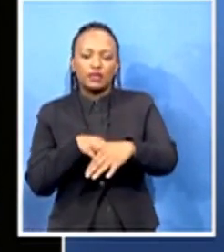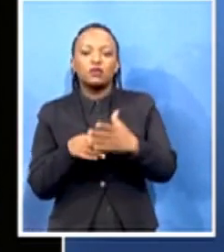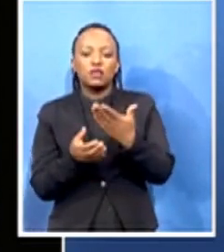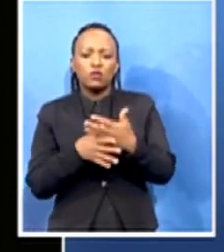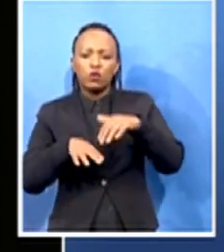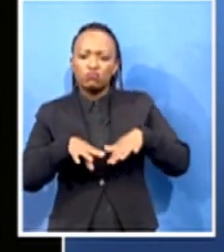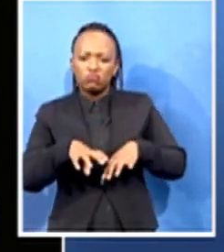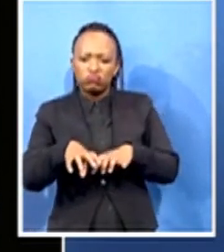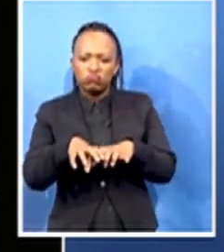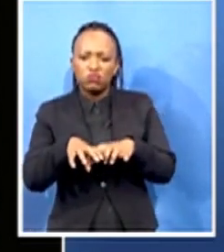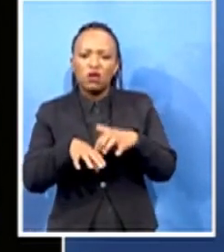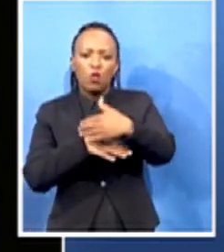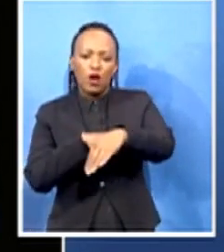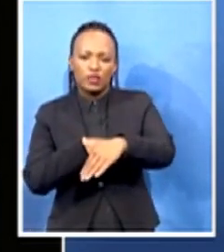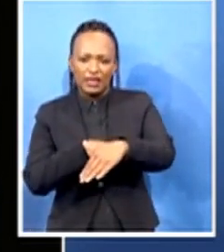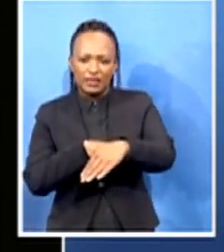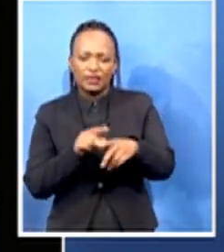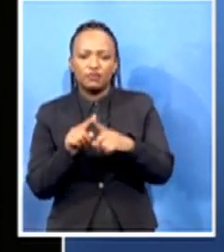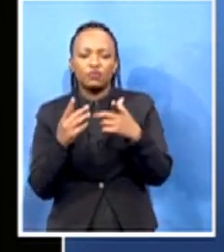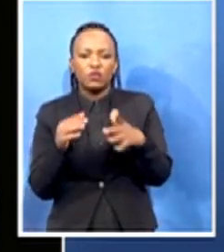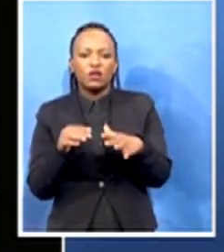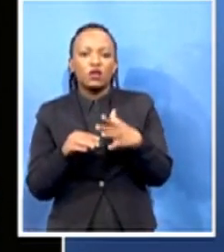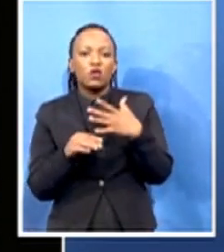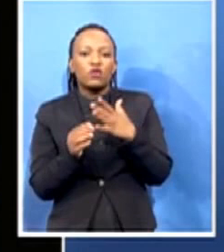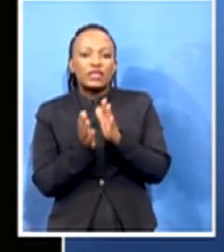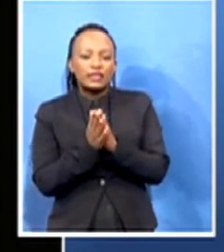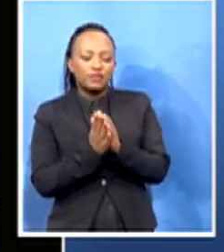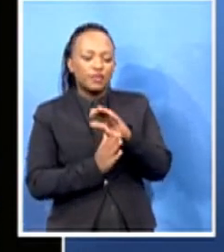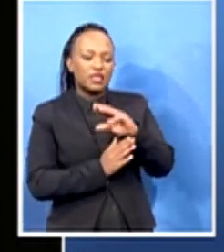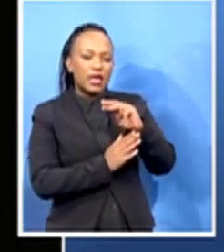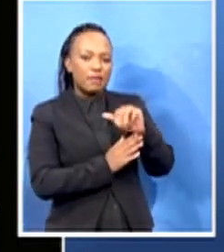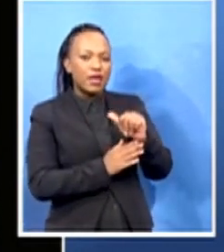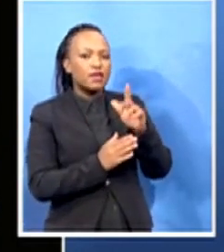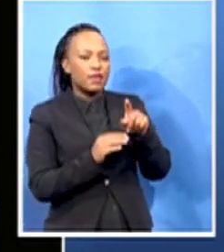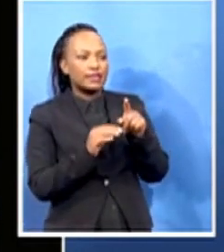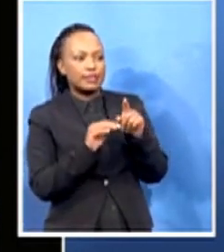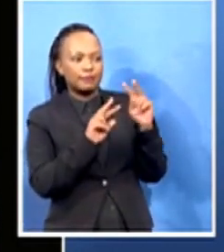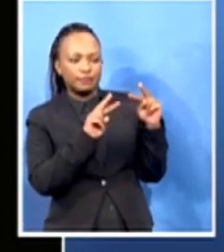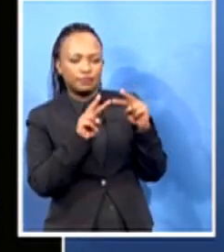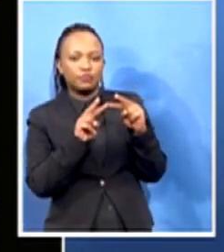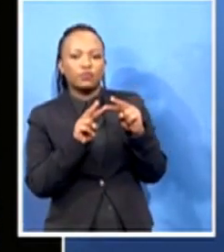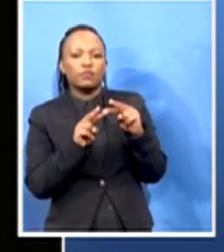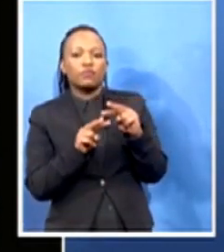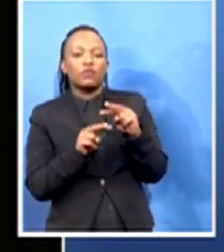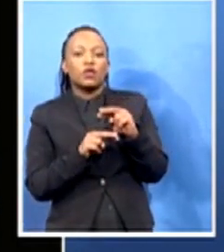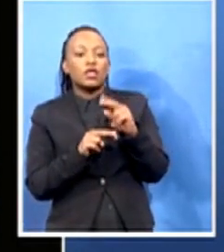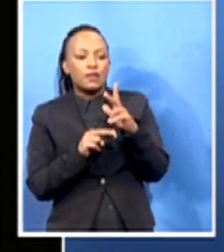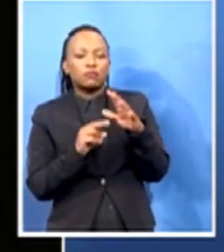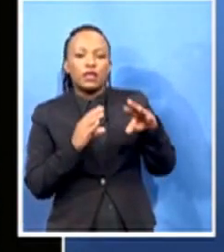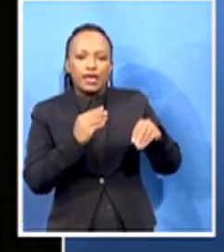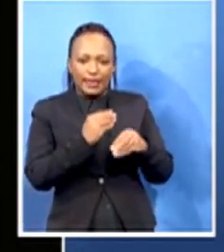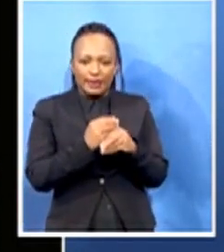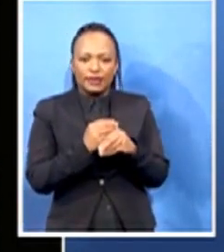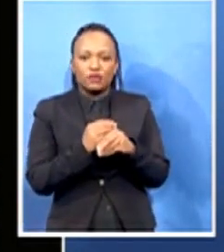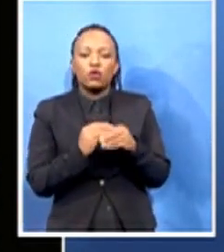a variation from the CCMA that they must vary 50 by 500. So we are waiting for a confirmation from